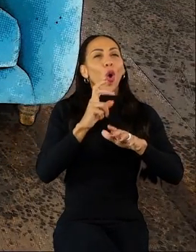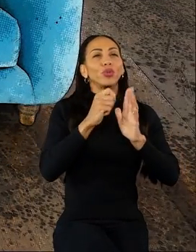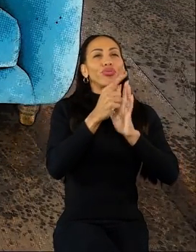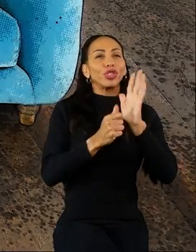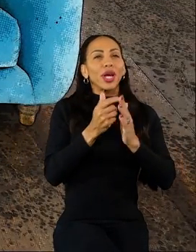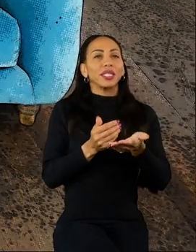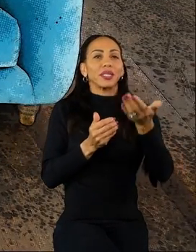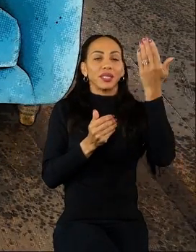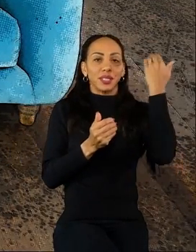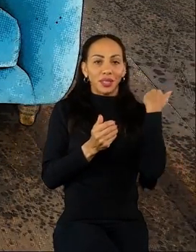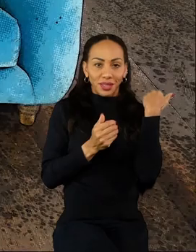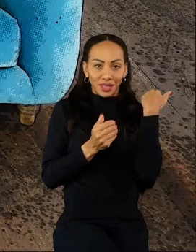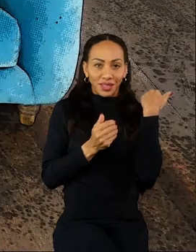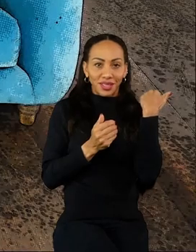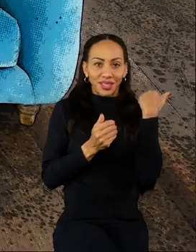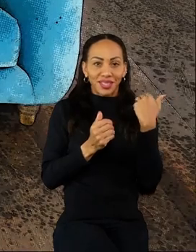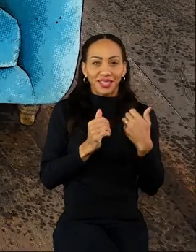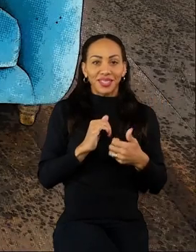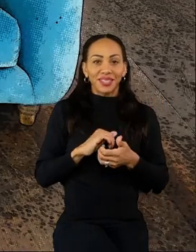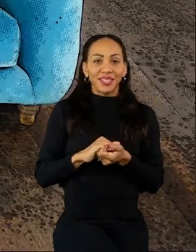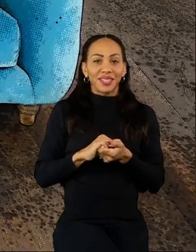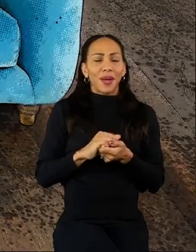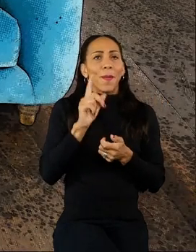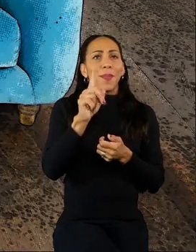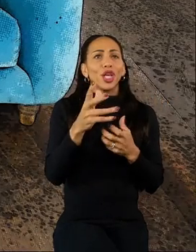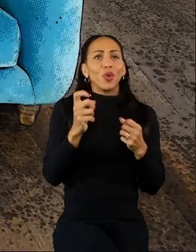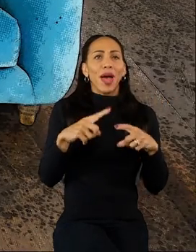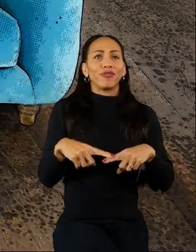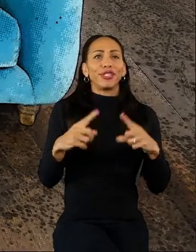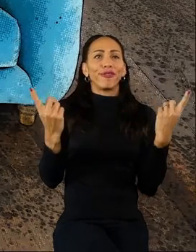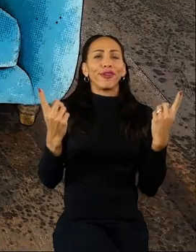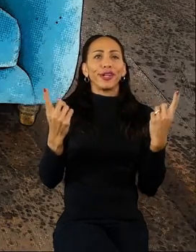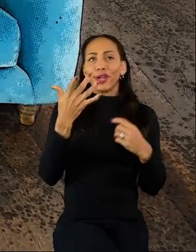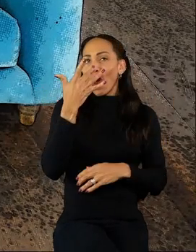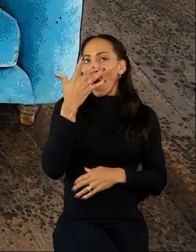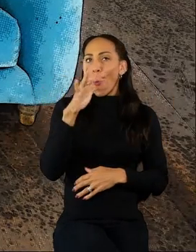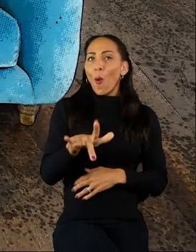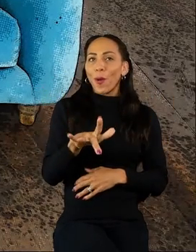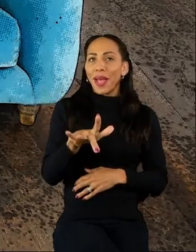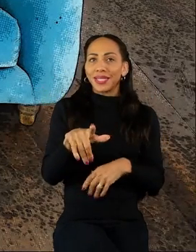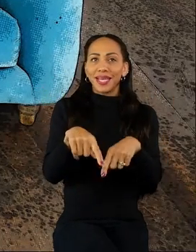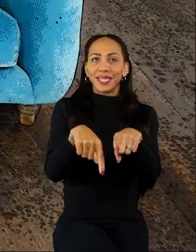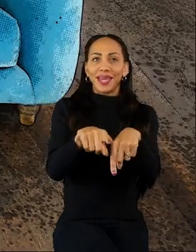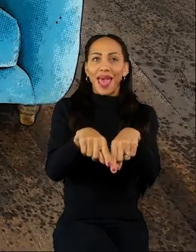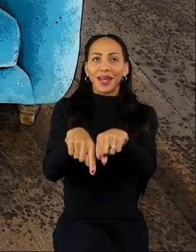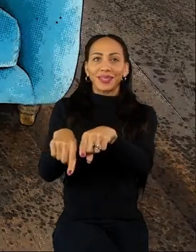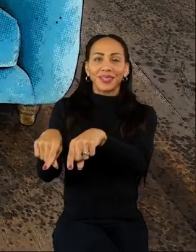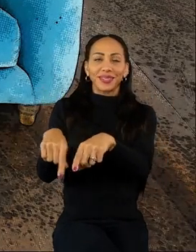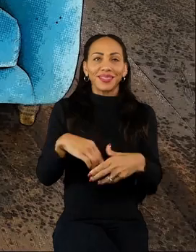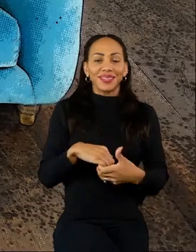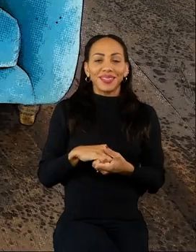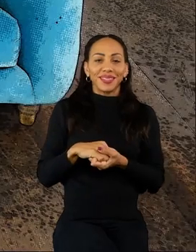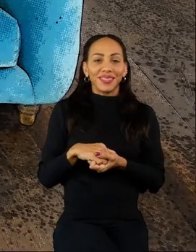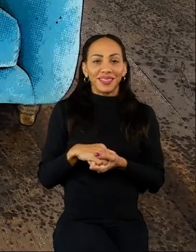of my earlier video installations, but yeah. So you then appear with some augmented legs on